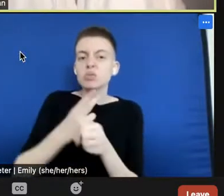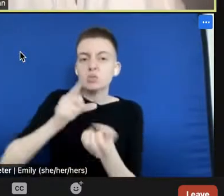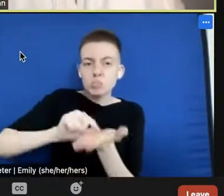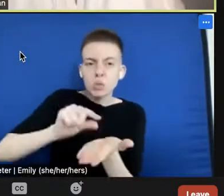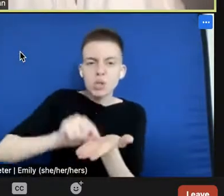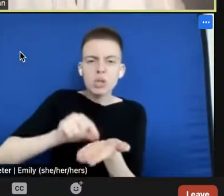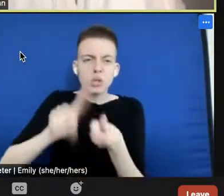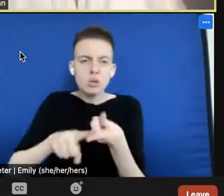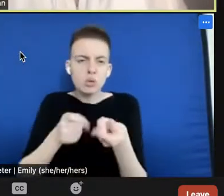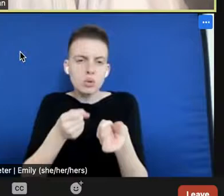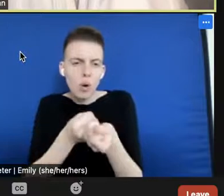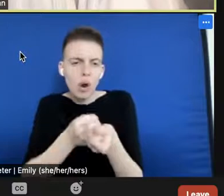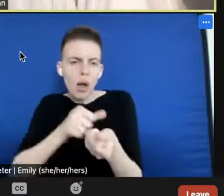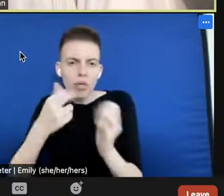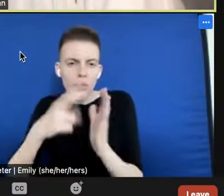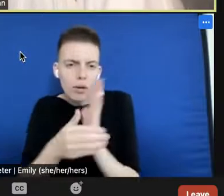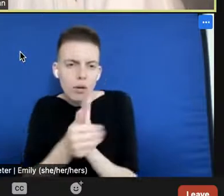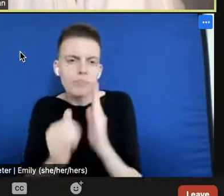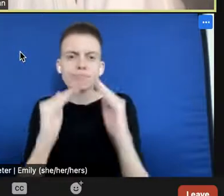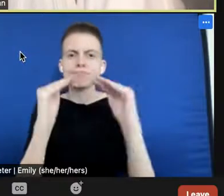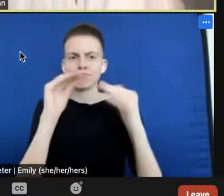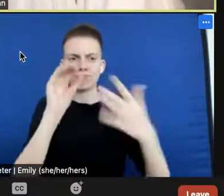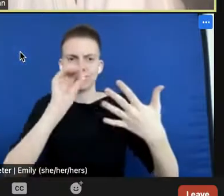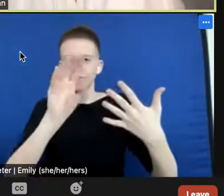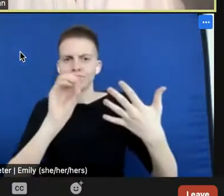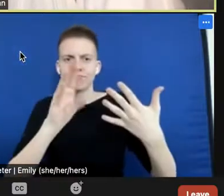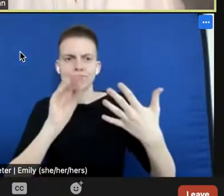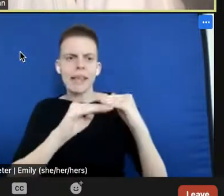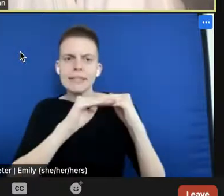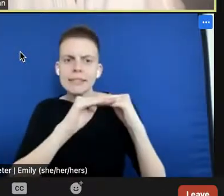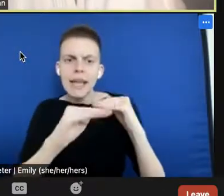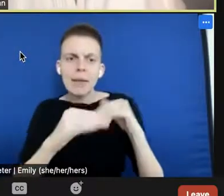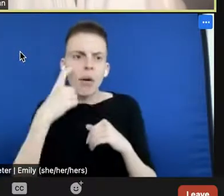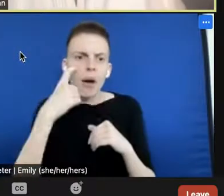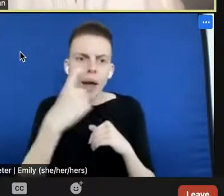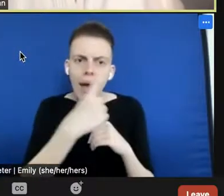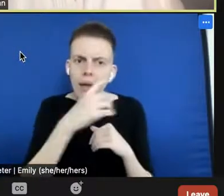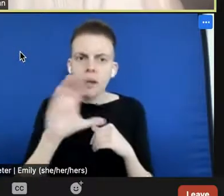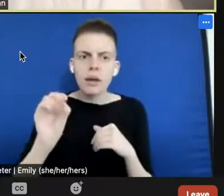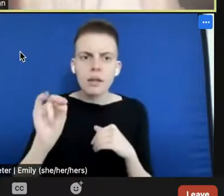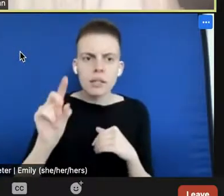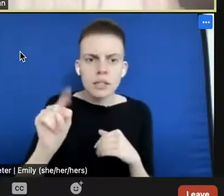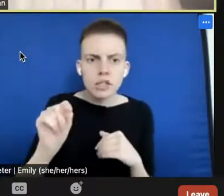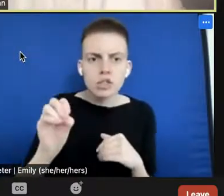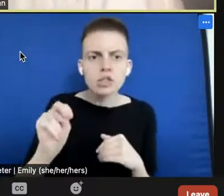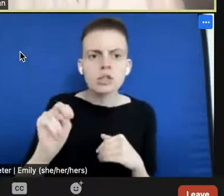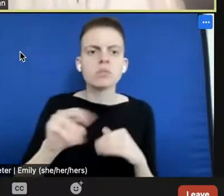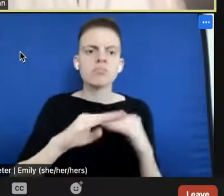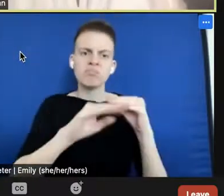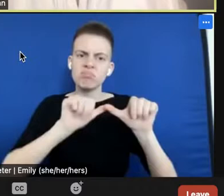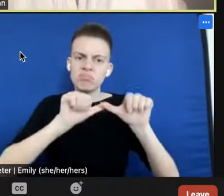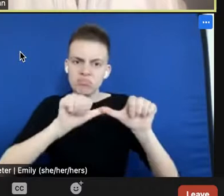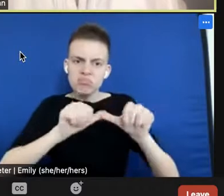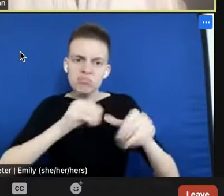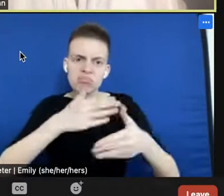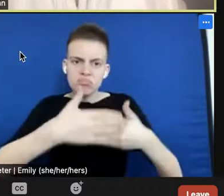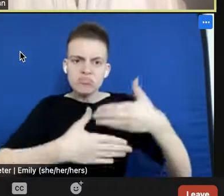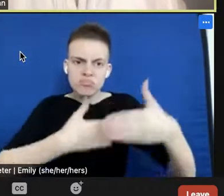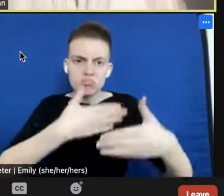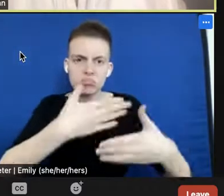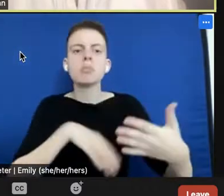stable visual condition, intact visual central field, shows steady progress in learning, and is free of